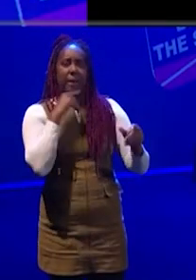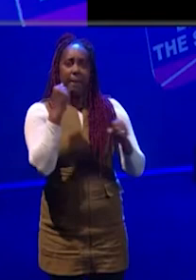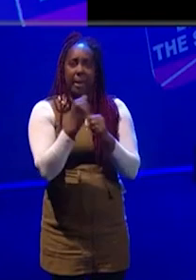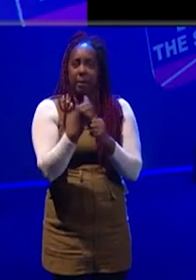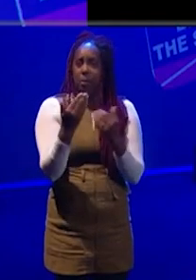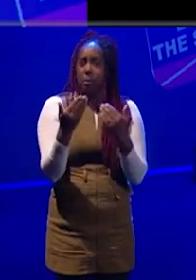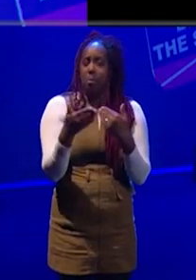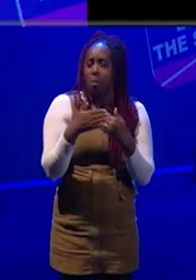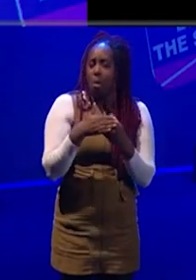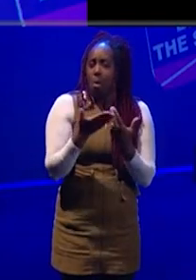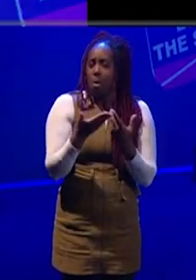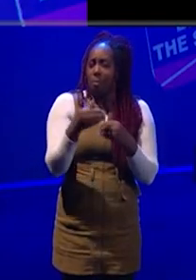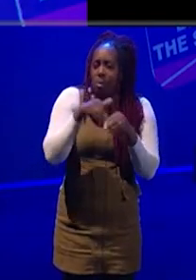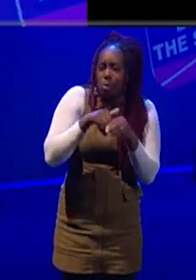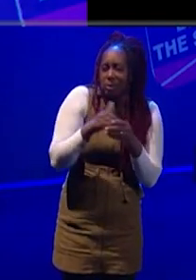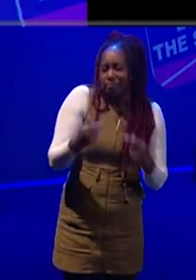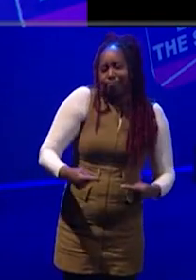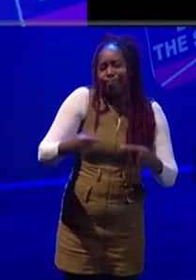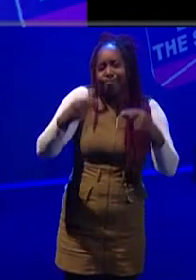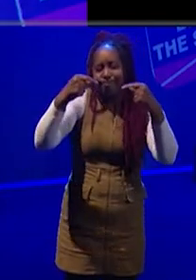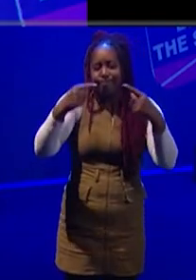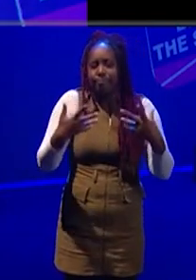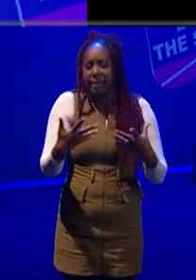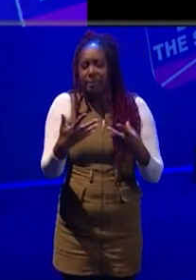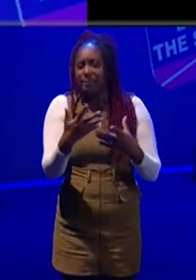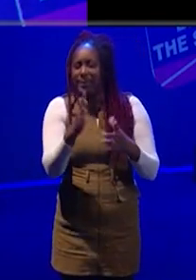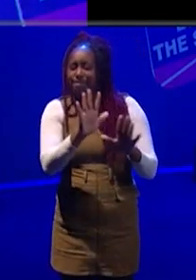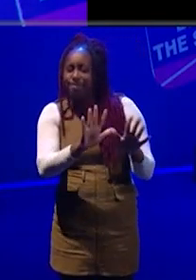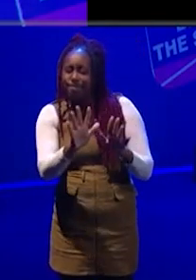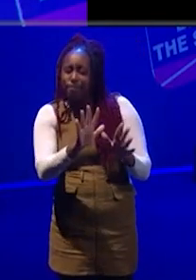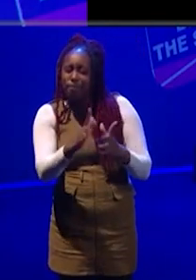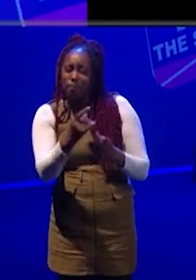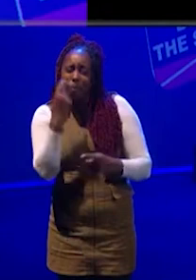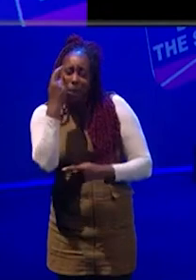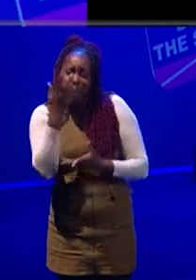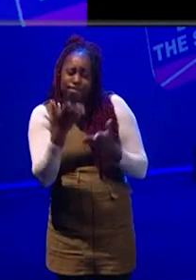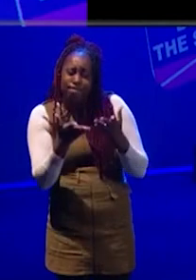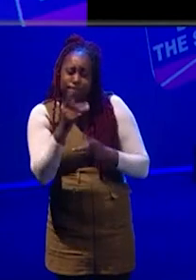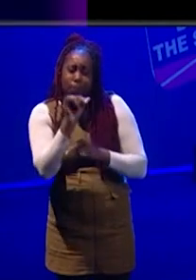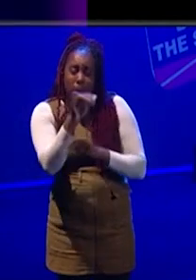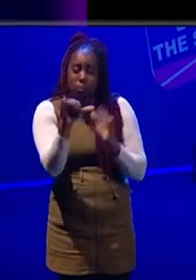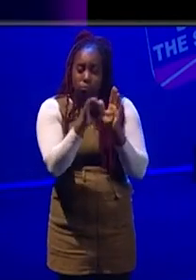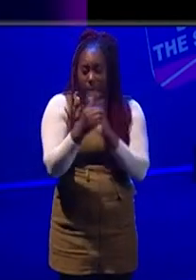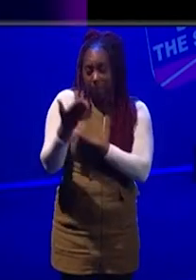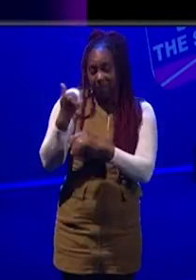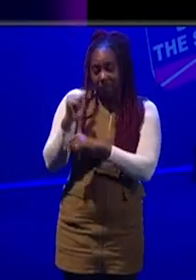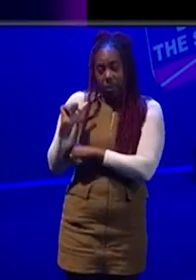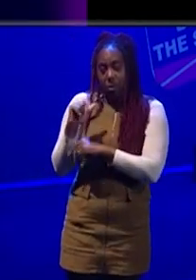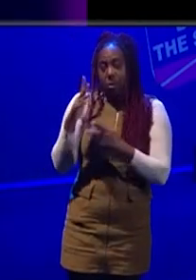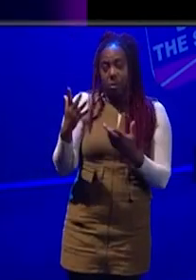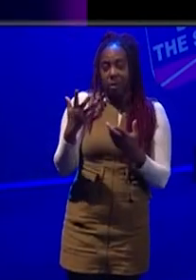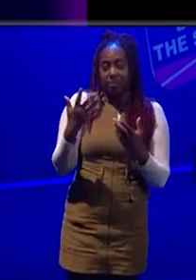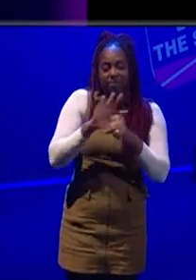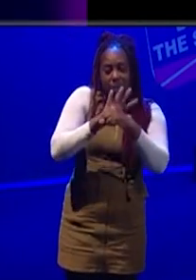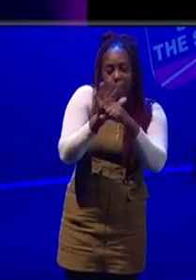more inclusive industry, those are the challenges, basically, and that has to be resisted, I think. I think one of the problems theatre had during the pandemic is